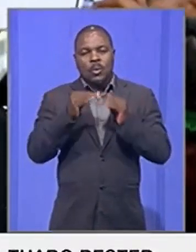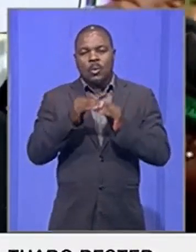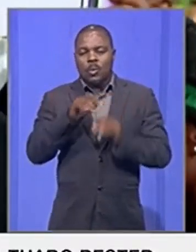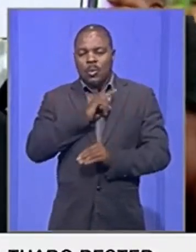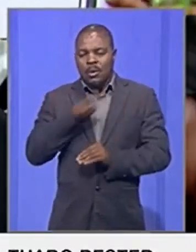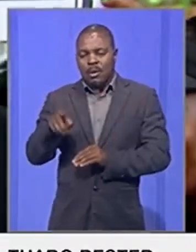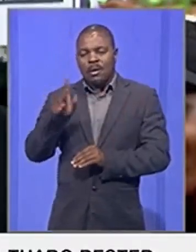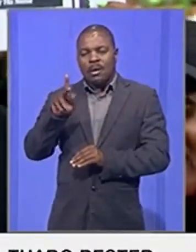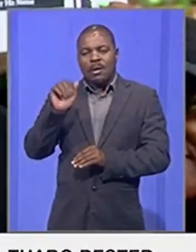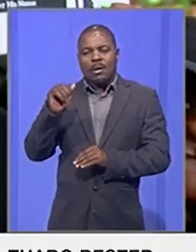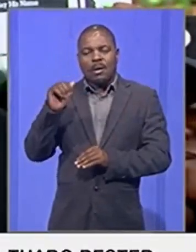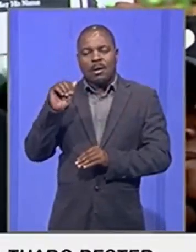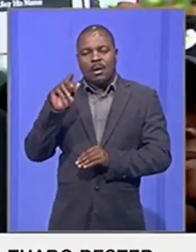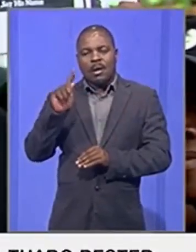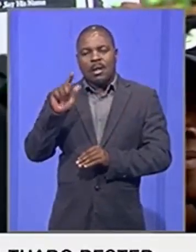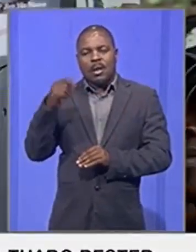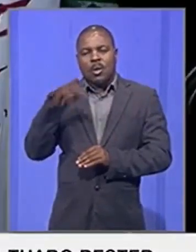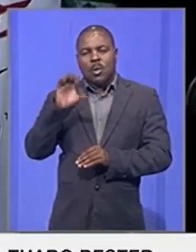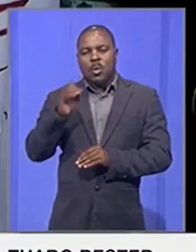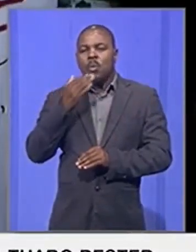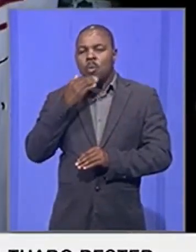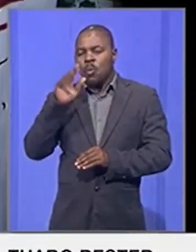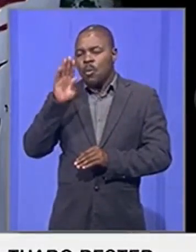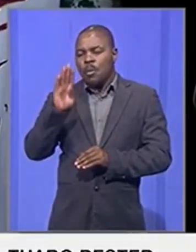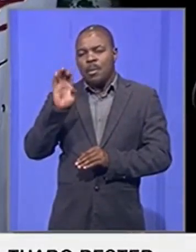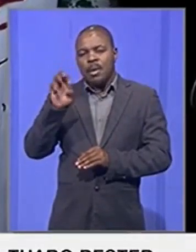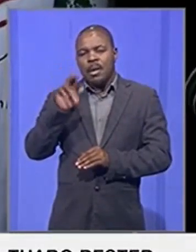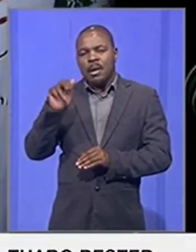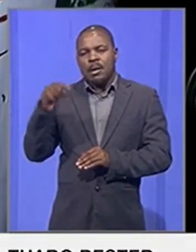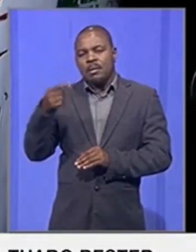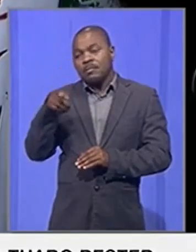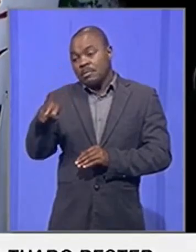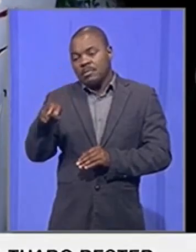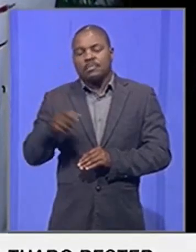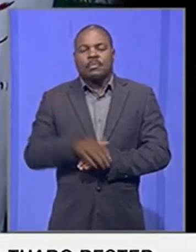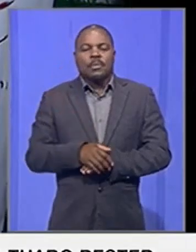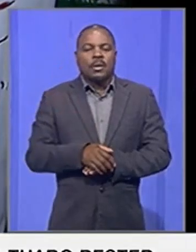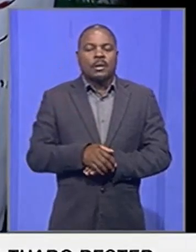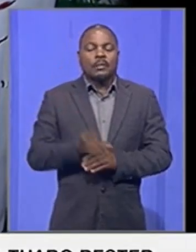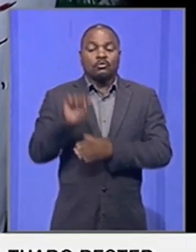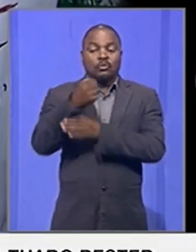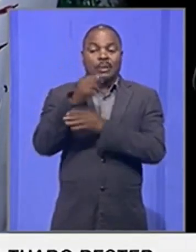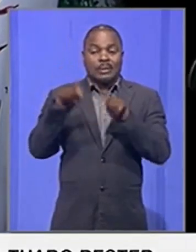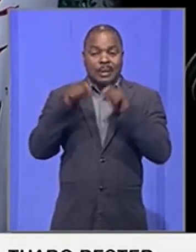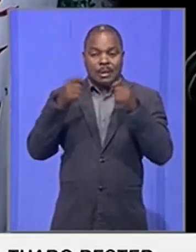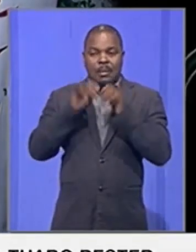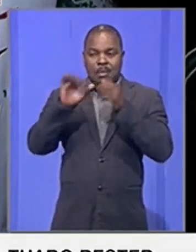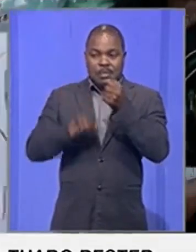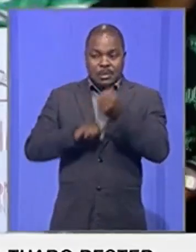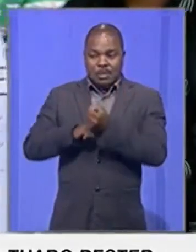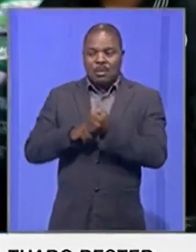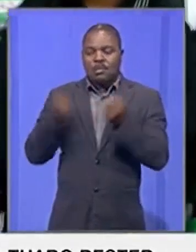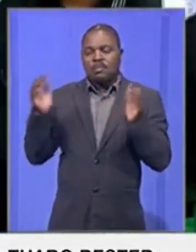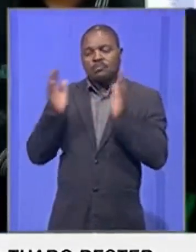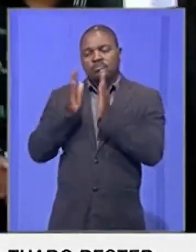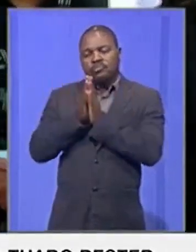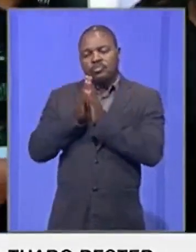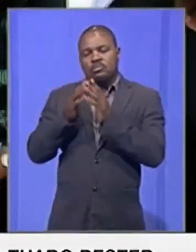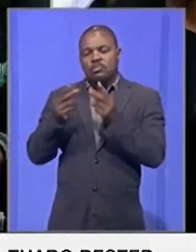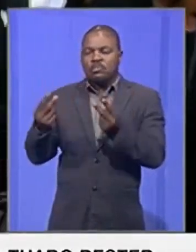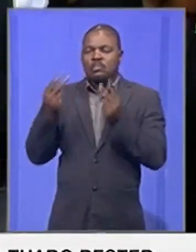Katlego Mpolo Katlego Bereng. Balatedi ba setlhopha sa Bloemfontein Celtic ba tla tshwara tirelo ya segopotso ya ga